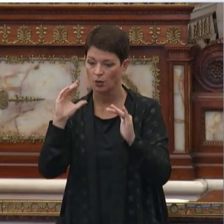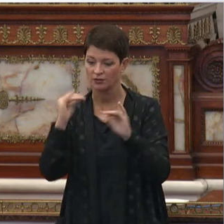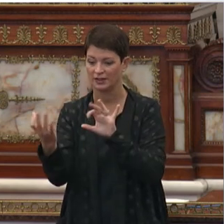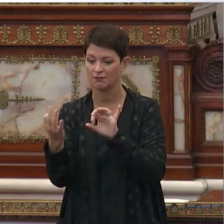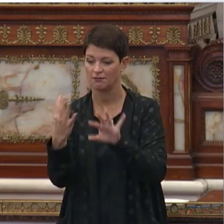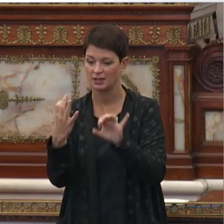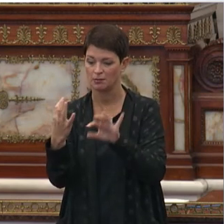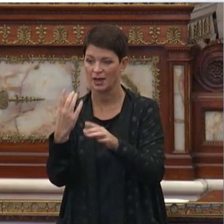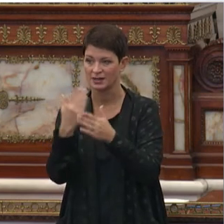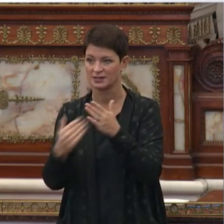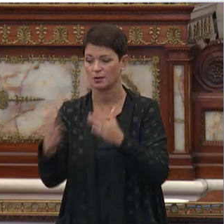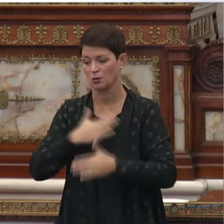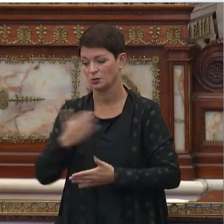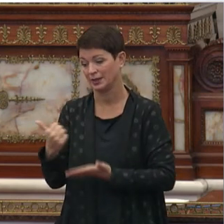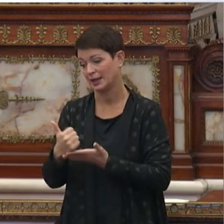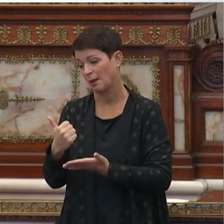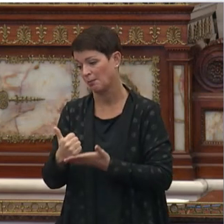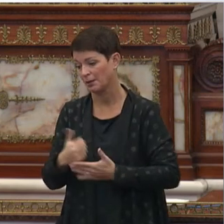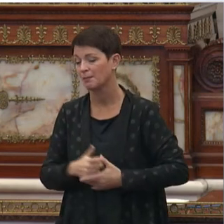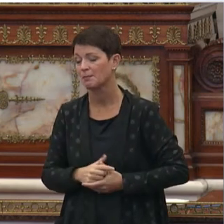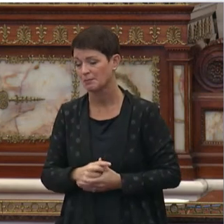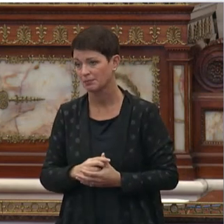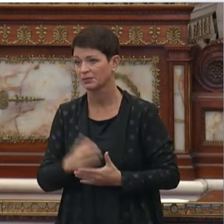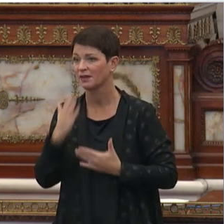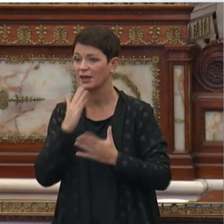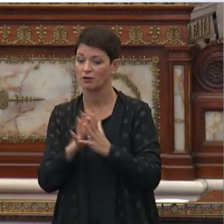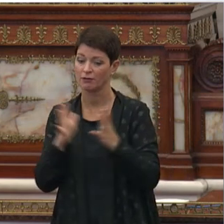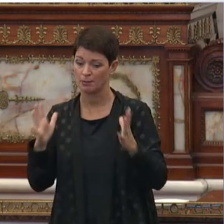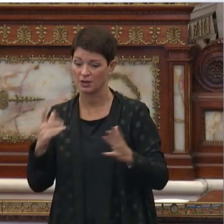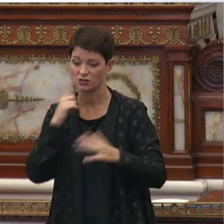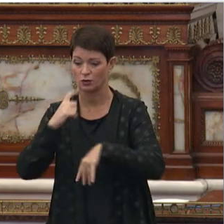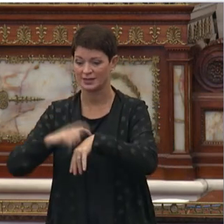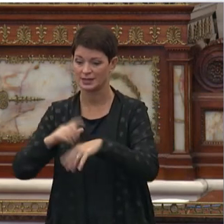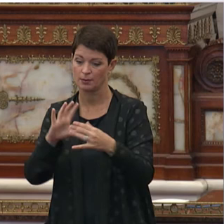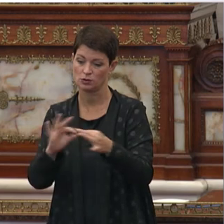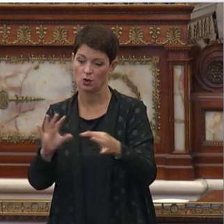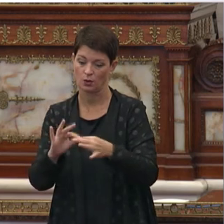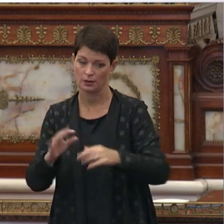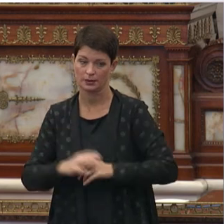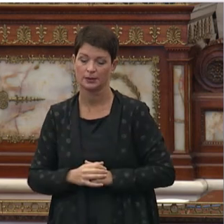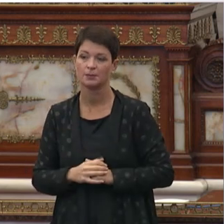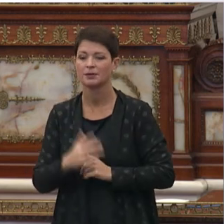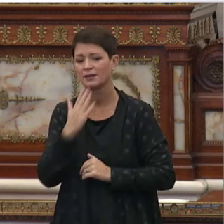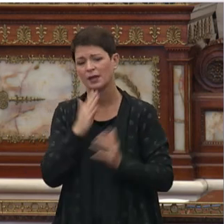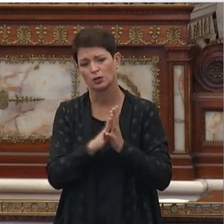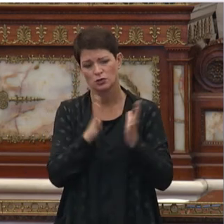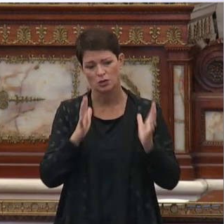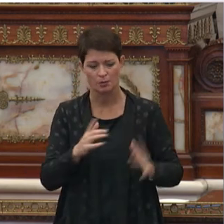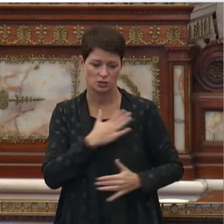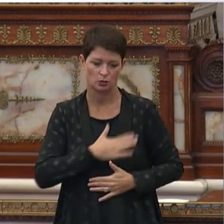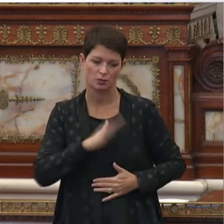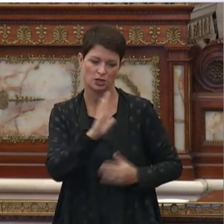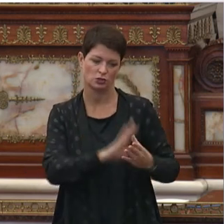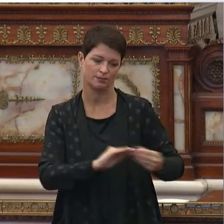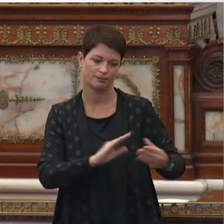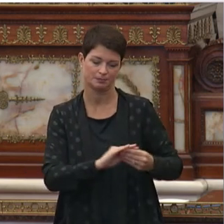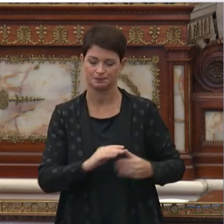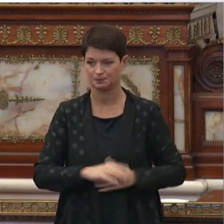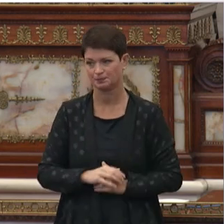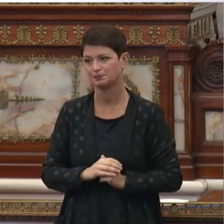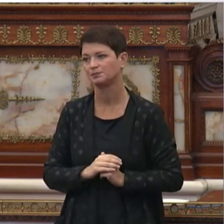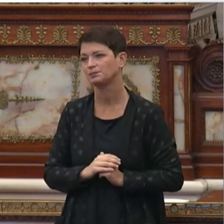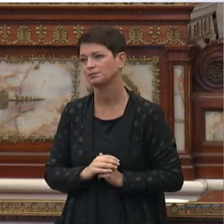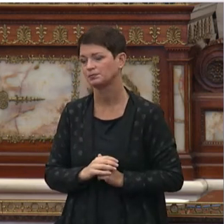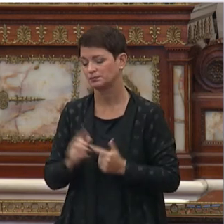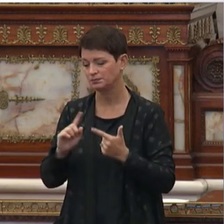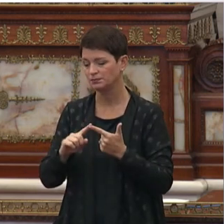from someone that's willing to help. Thank you very much for the time. Thank you so much. Appreciate it.